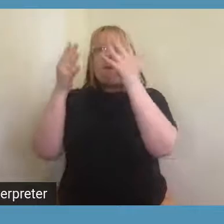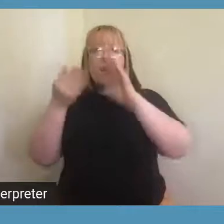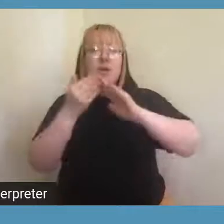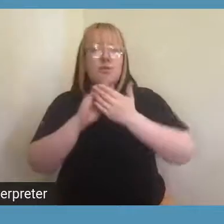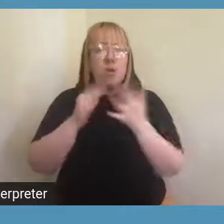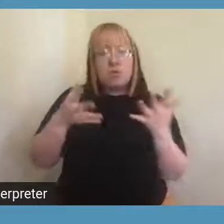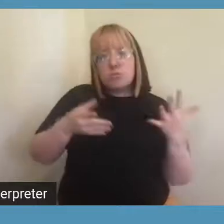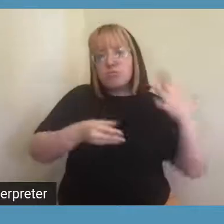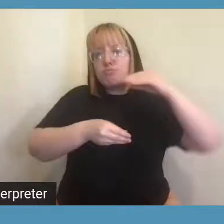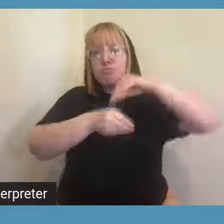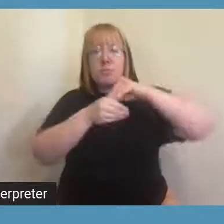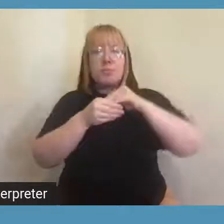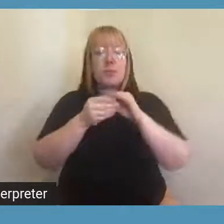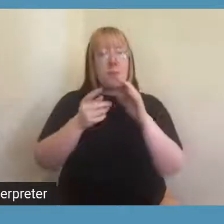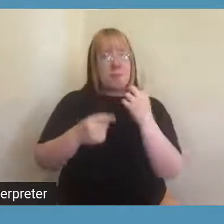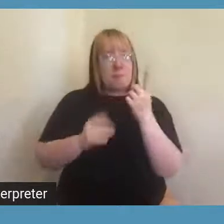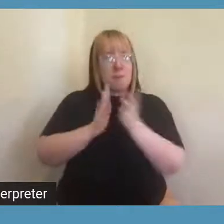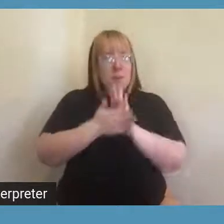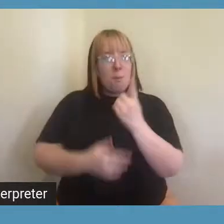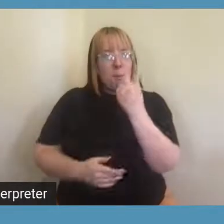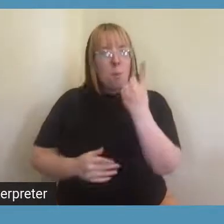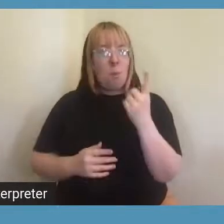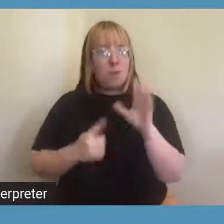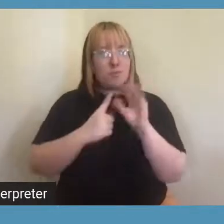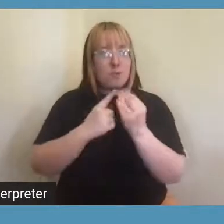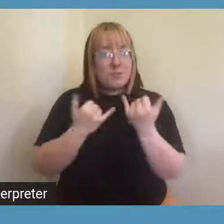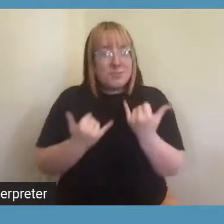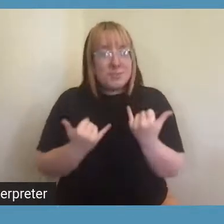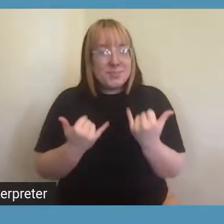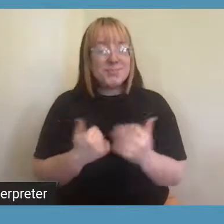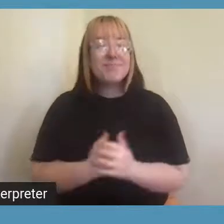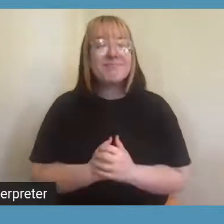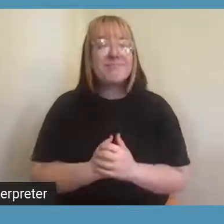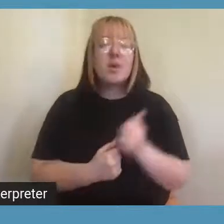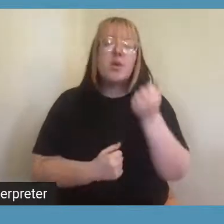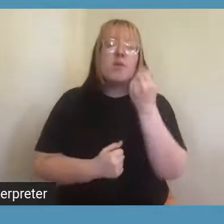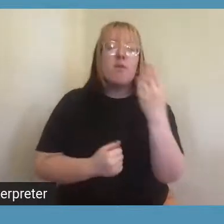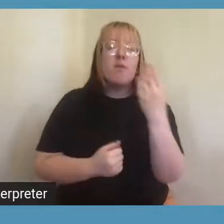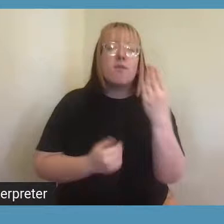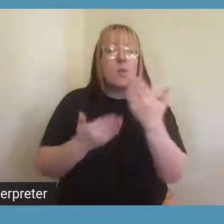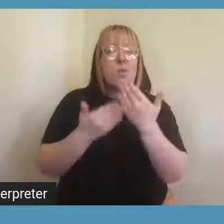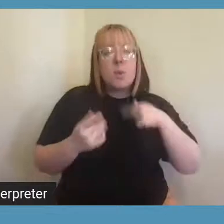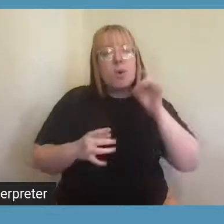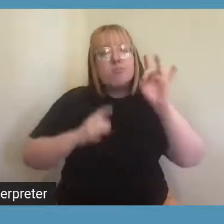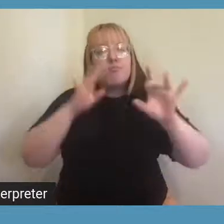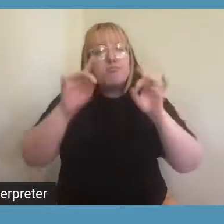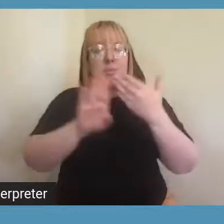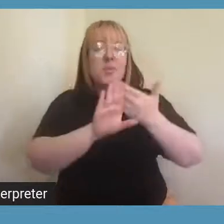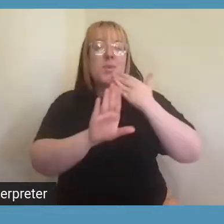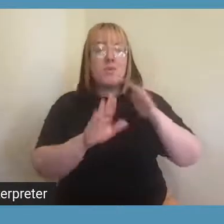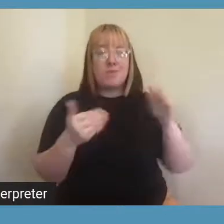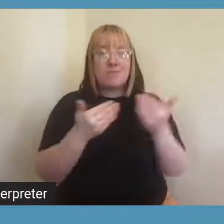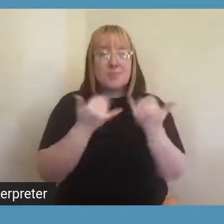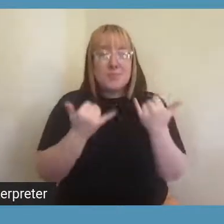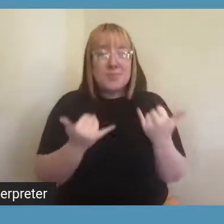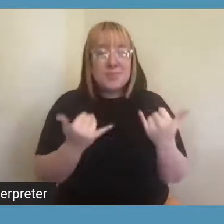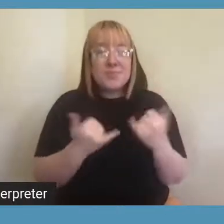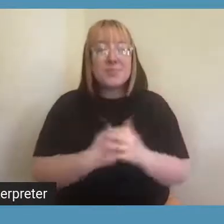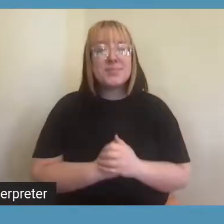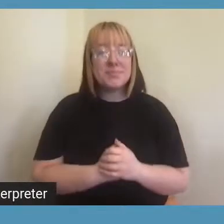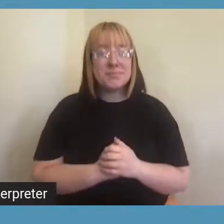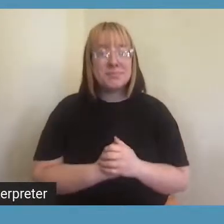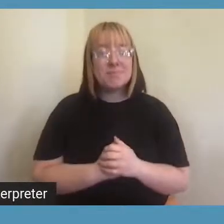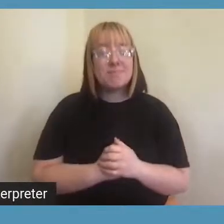profession. And now for just a few housekeeping notes before we introduce today's presenter and get started.